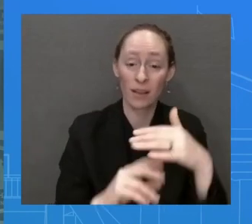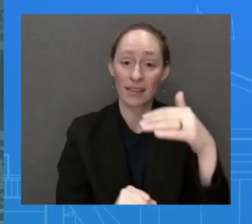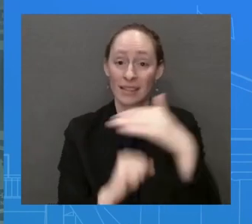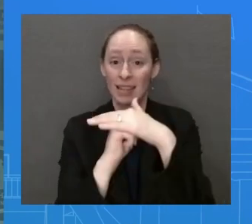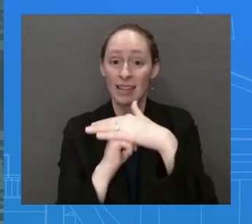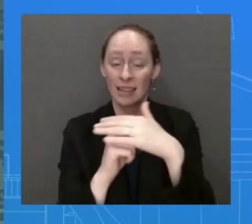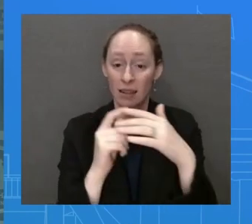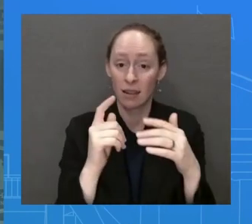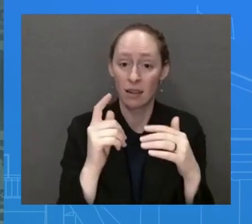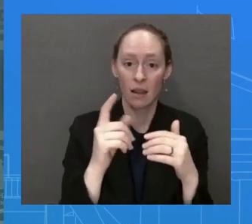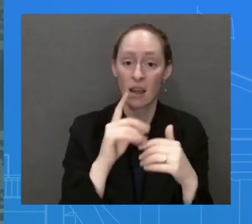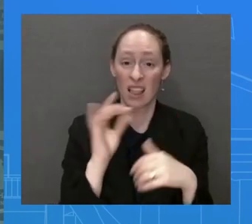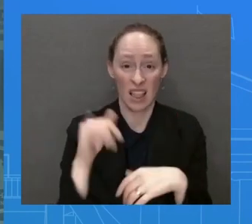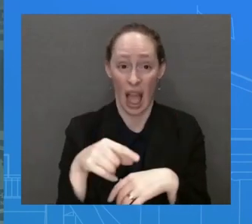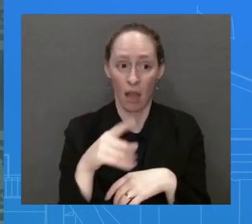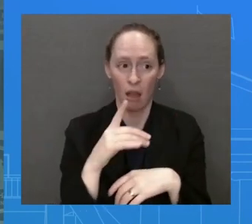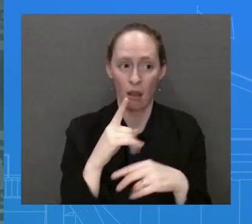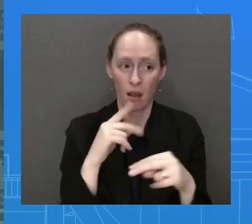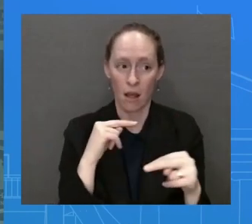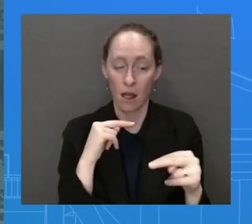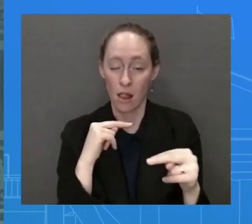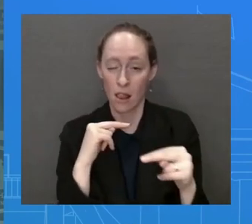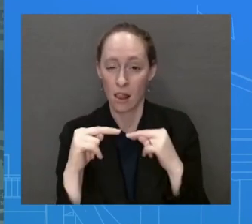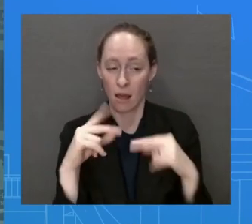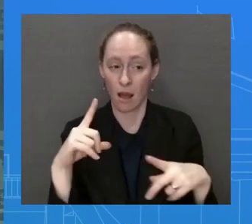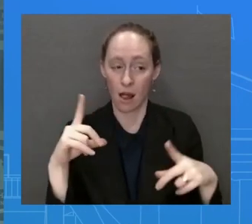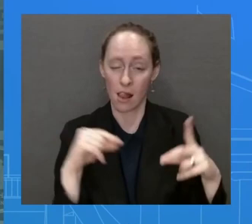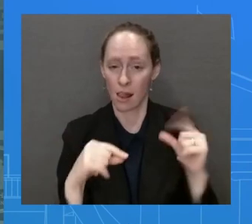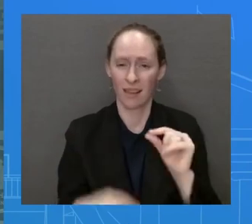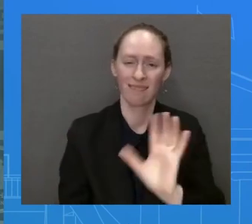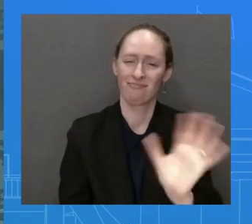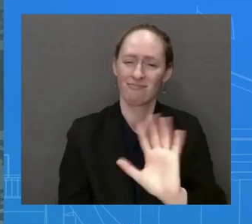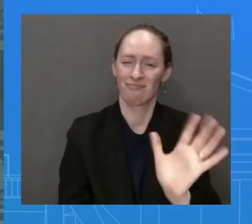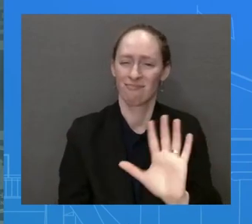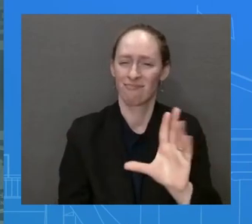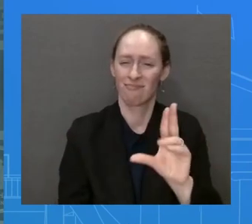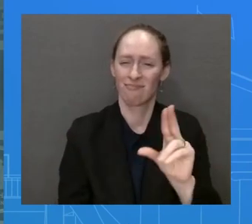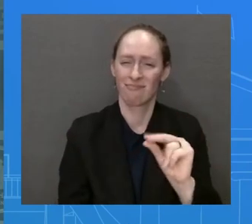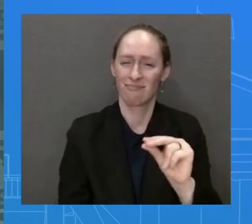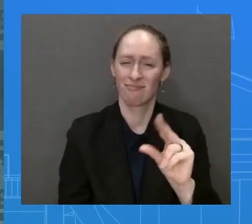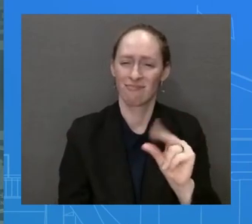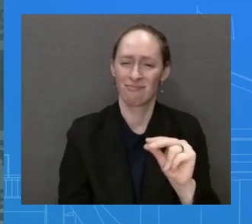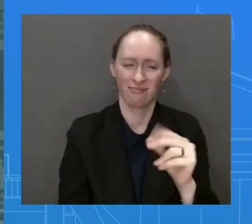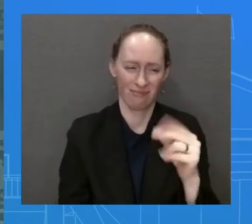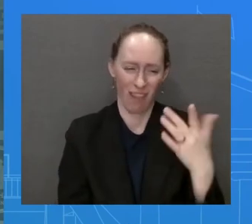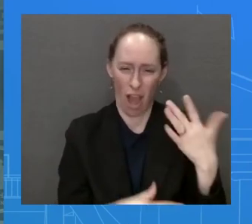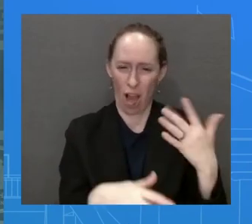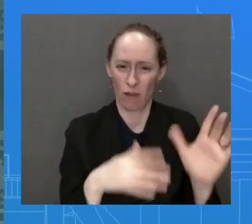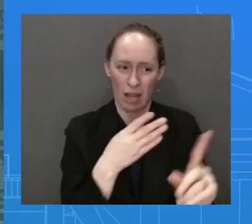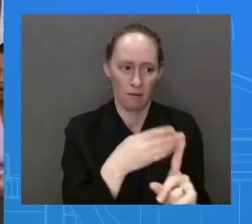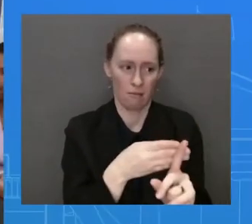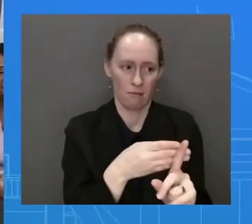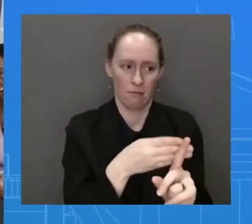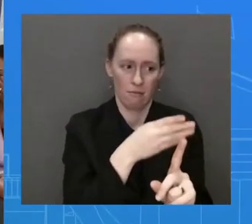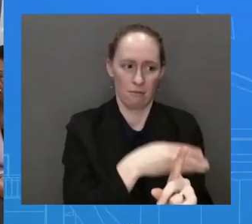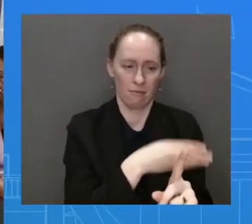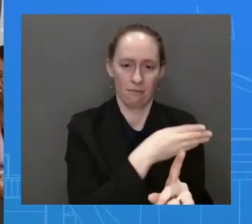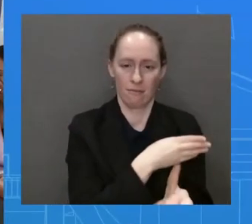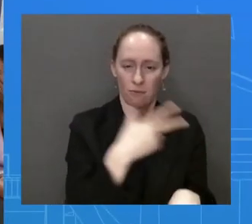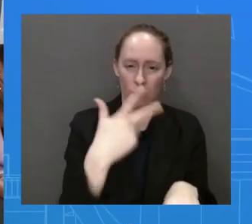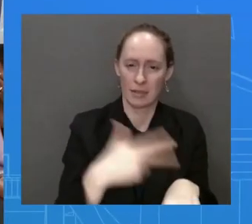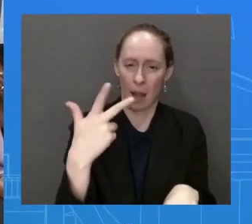times in a bipartisan way. And so this should continue. Very quickly on the CPI data yesterday, you know, pretty good